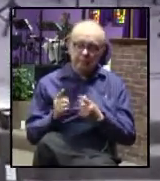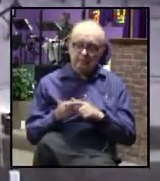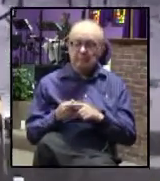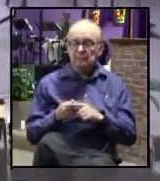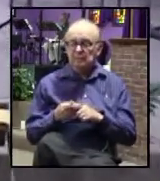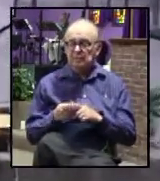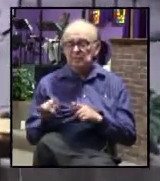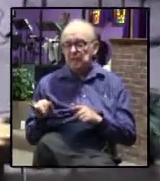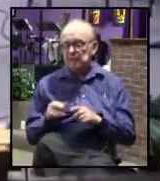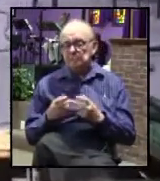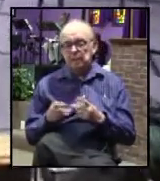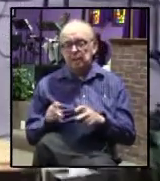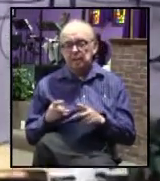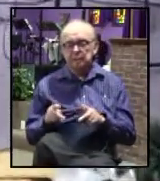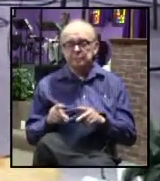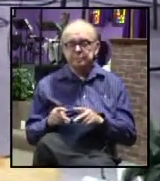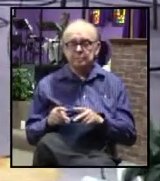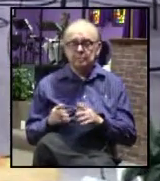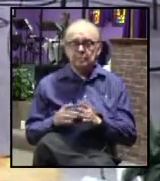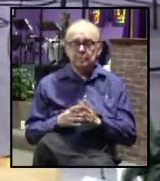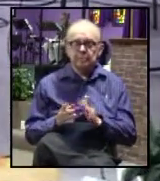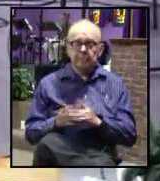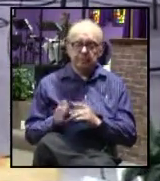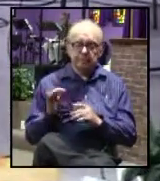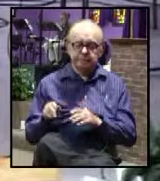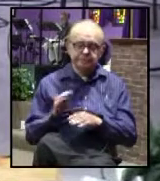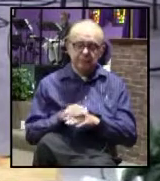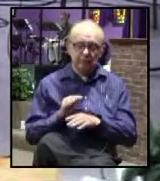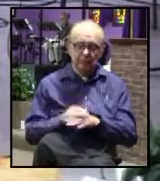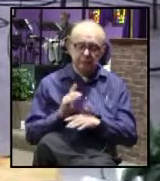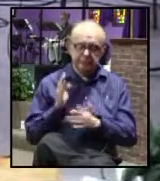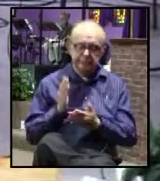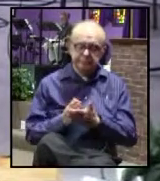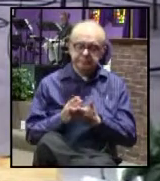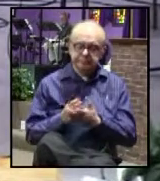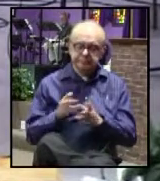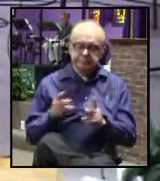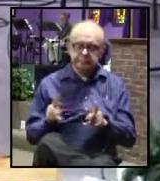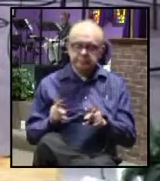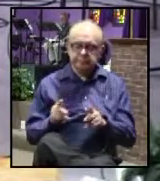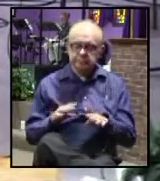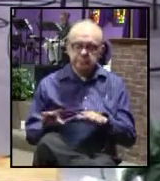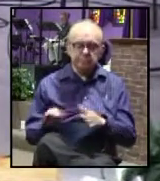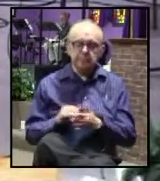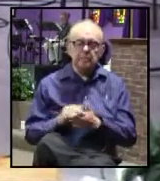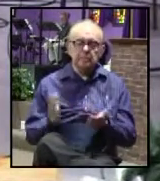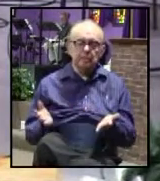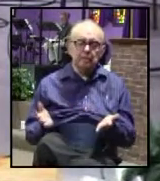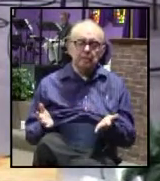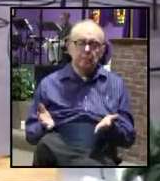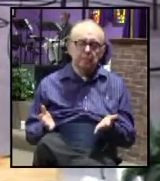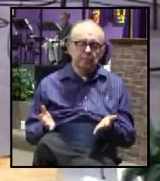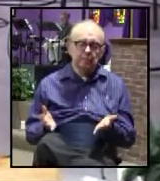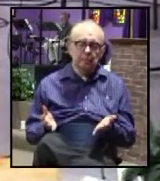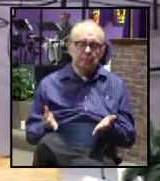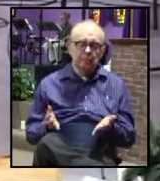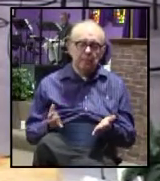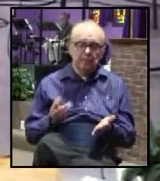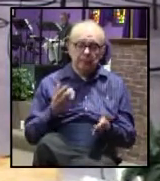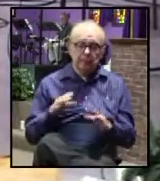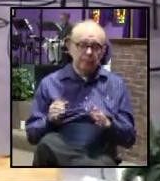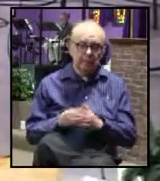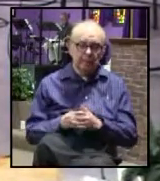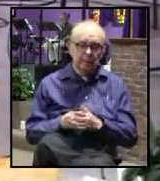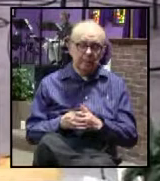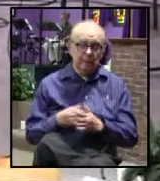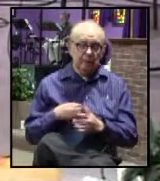party. And here Jesus is still on mission where he stops the party and he does this act. You ever been like that? I don't